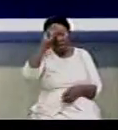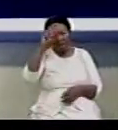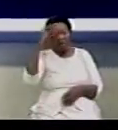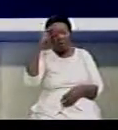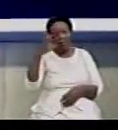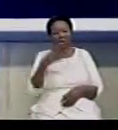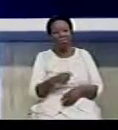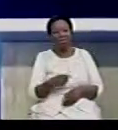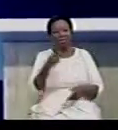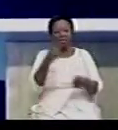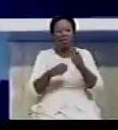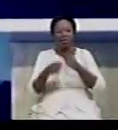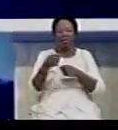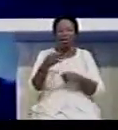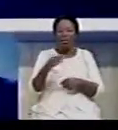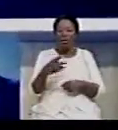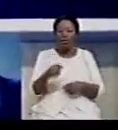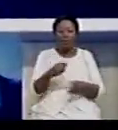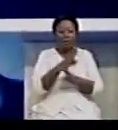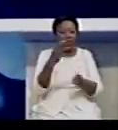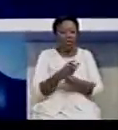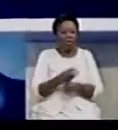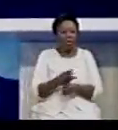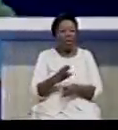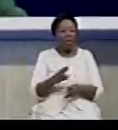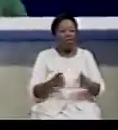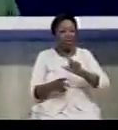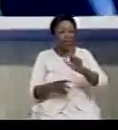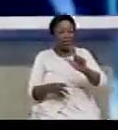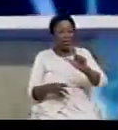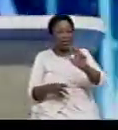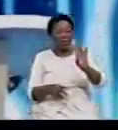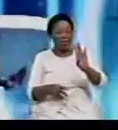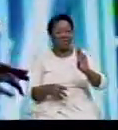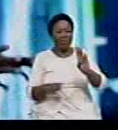Verse 27, by faith he forsook Egypt. By faith he